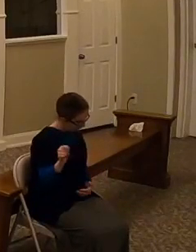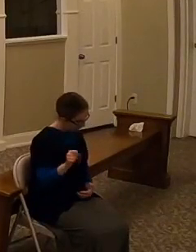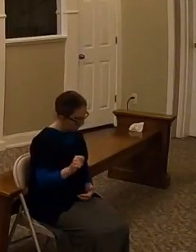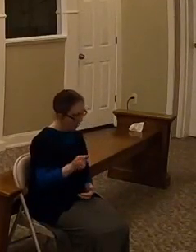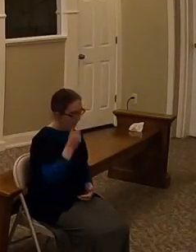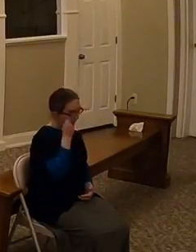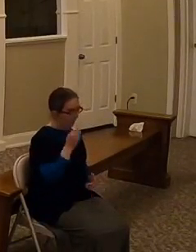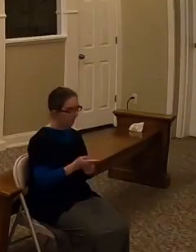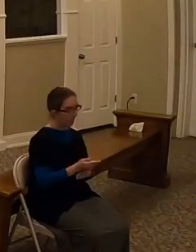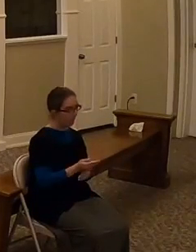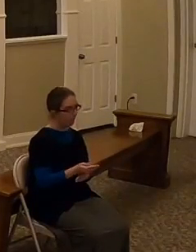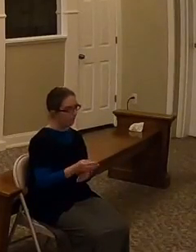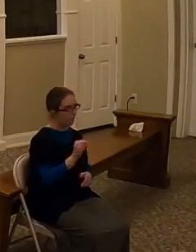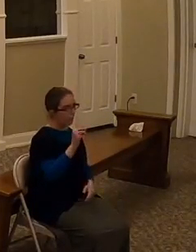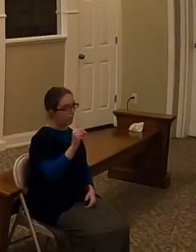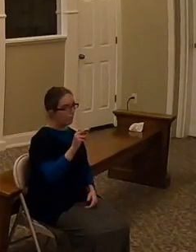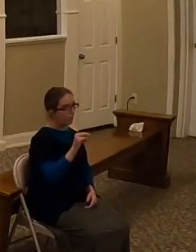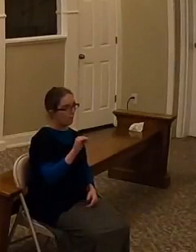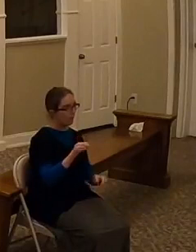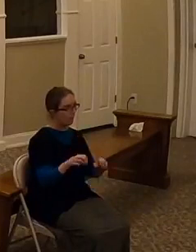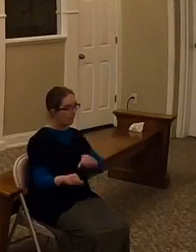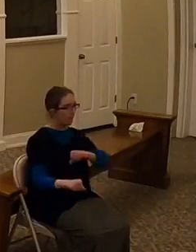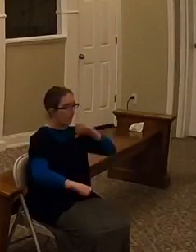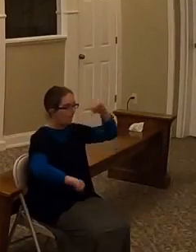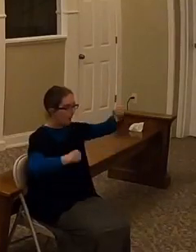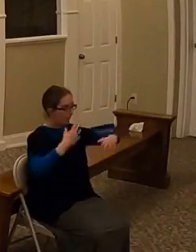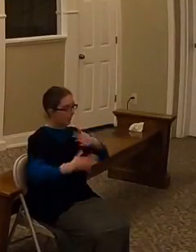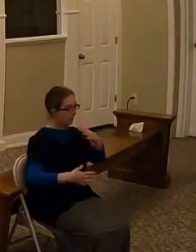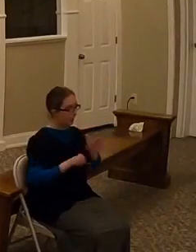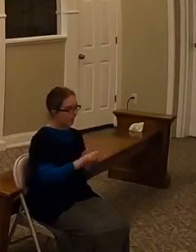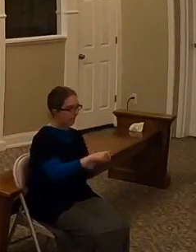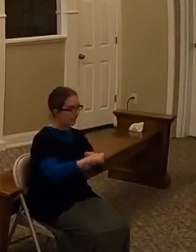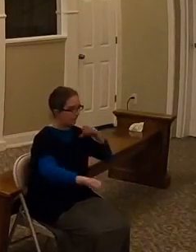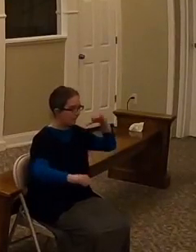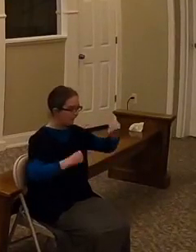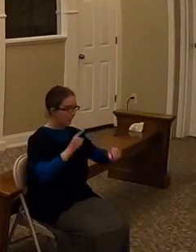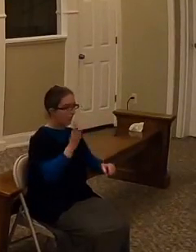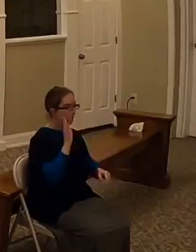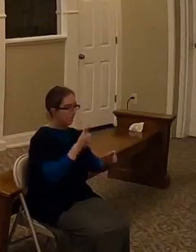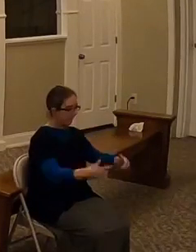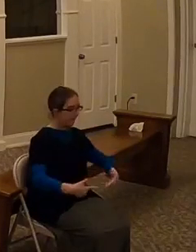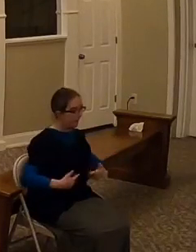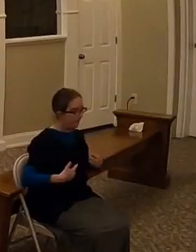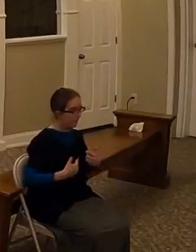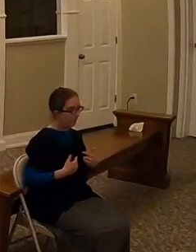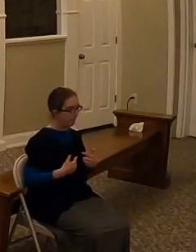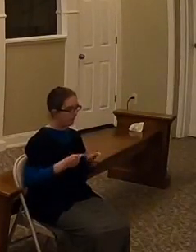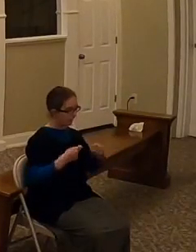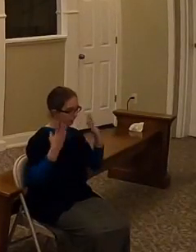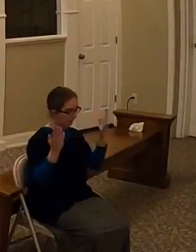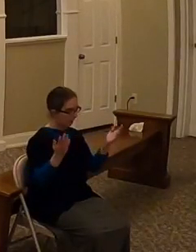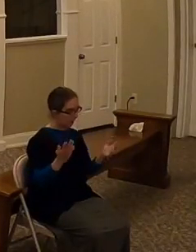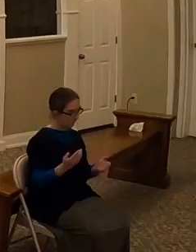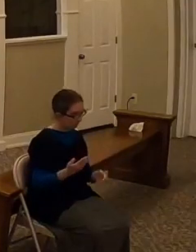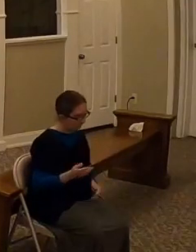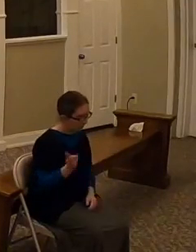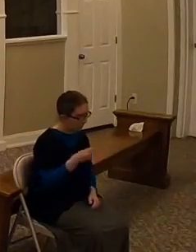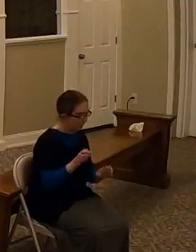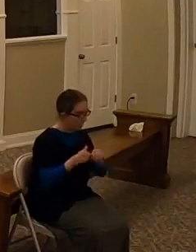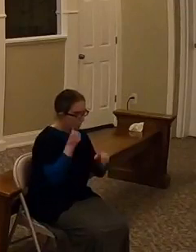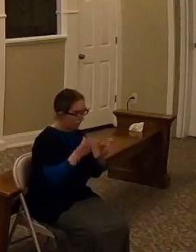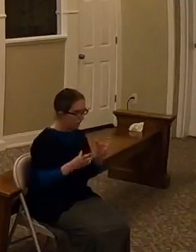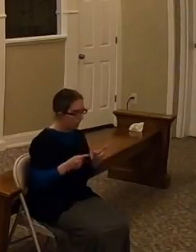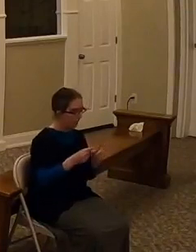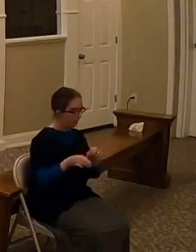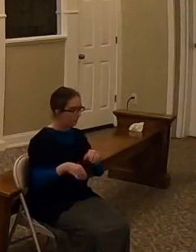if you through the Spirit do mortify the deeds of the body or kill the deeds of the body, you'll live. Amen? Hallelujah. So we don't want to